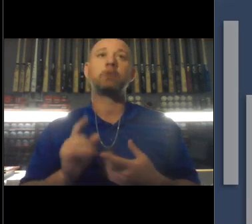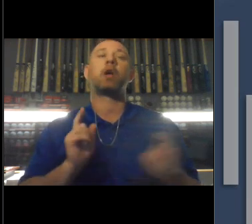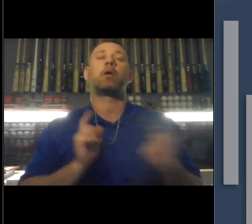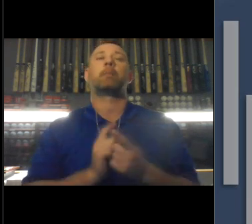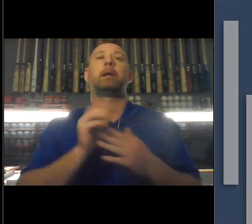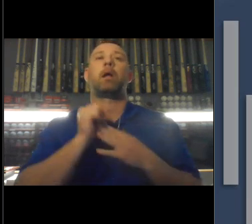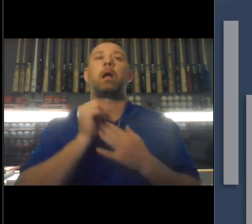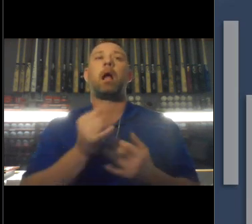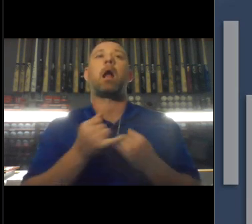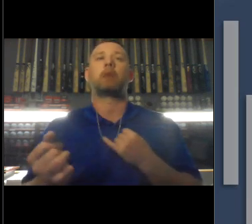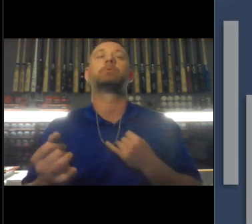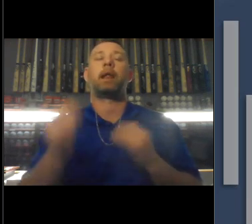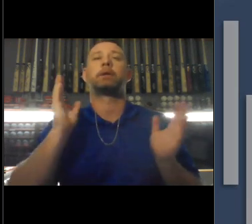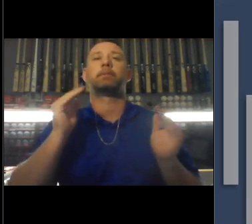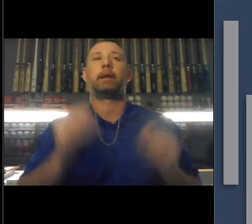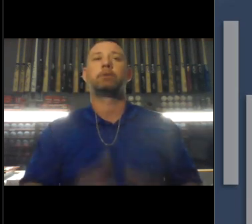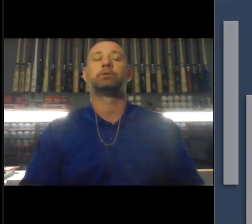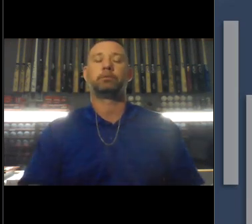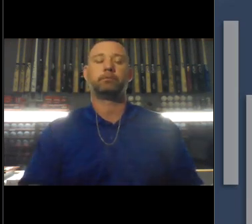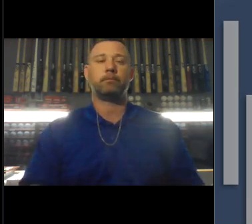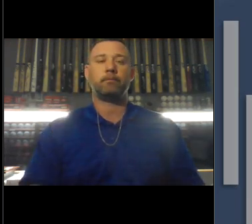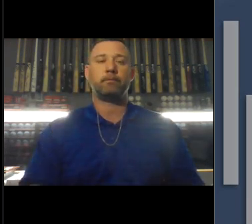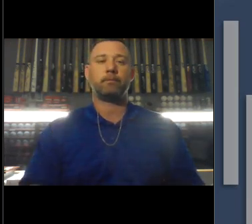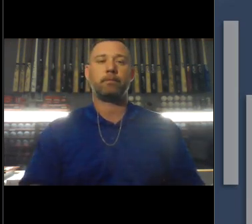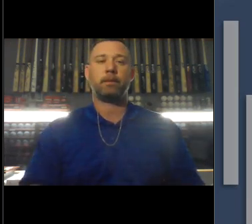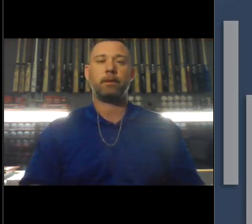guidelines, and that is an expectation.